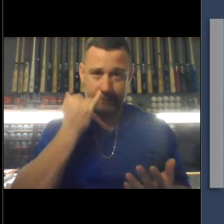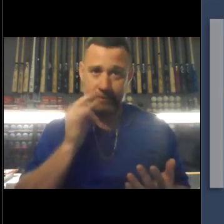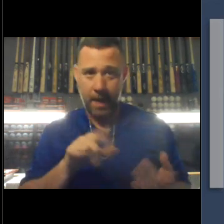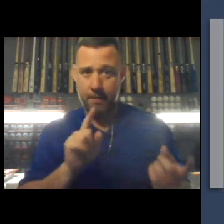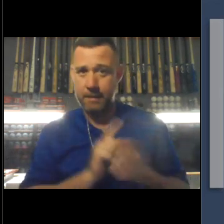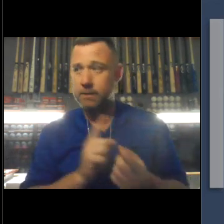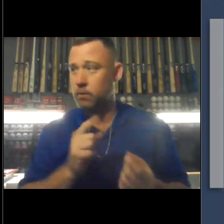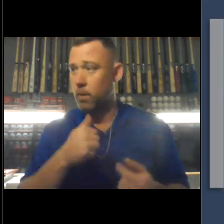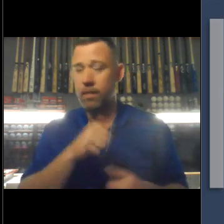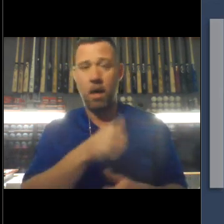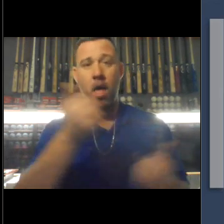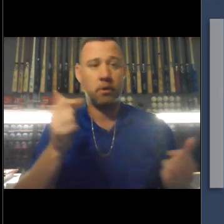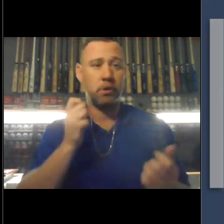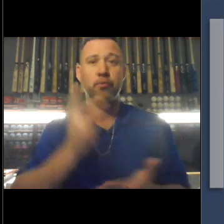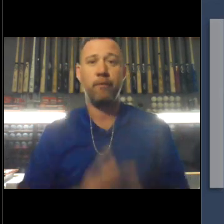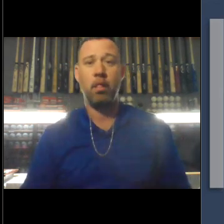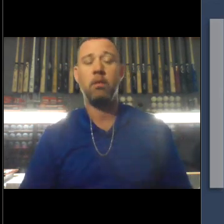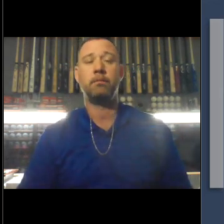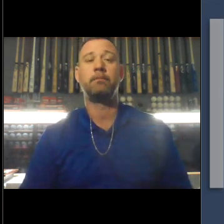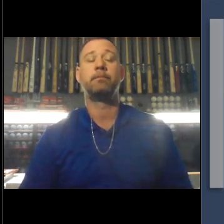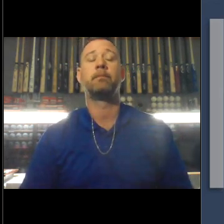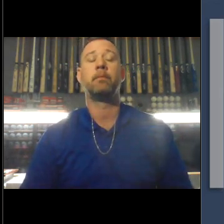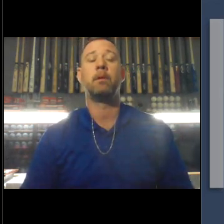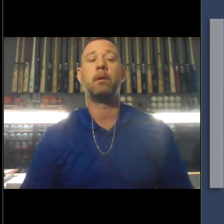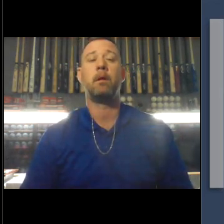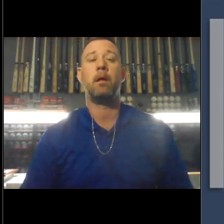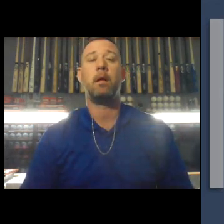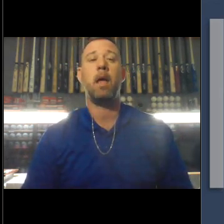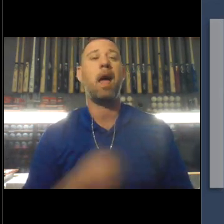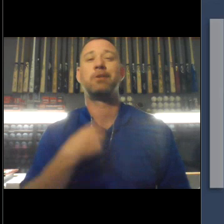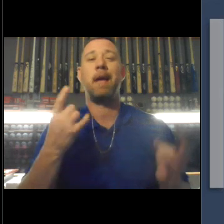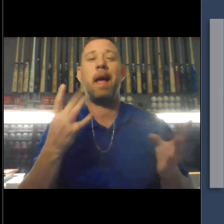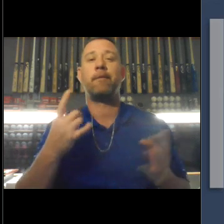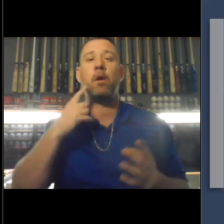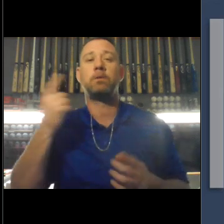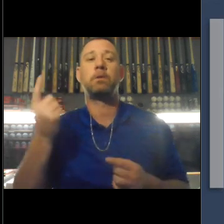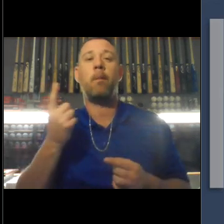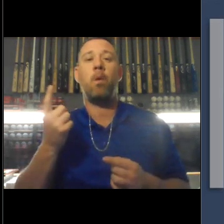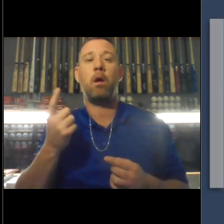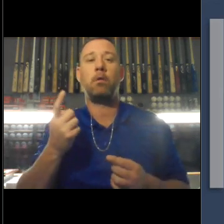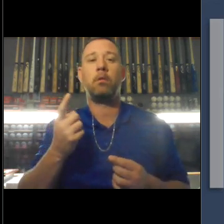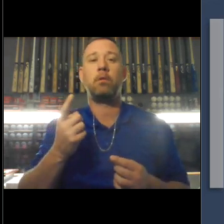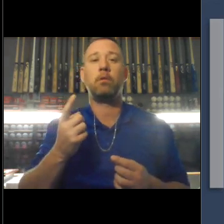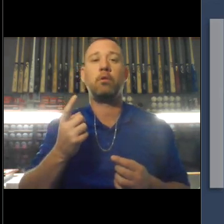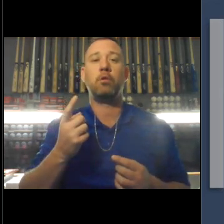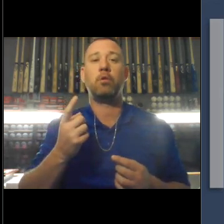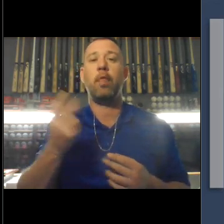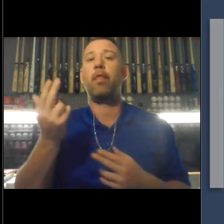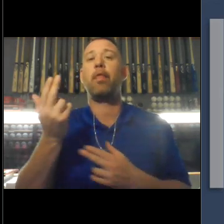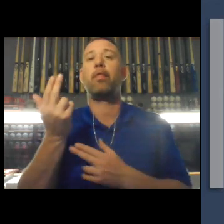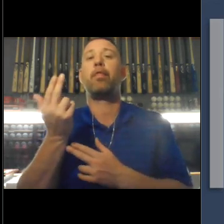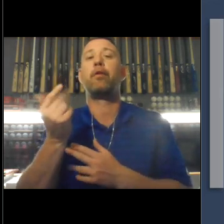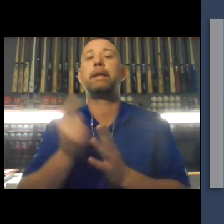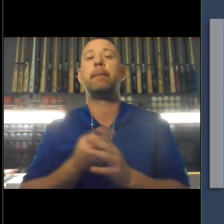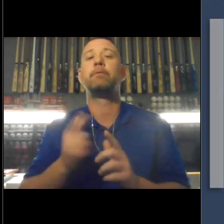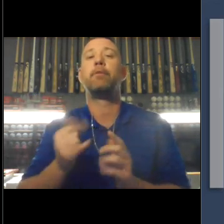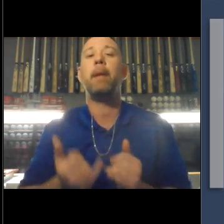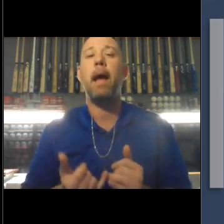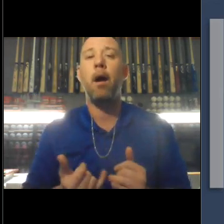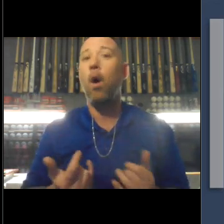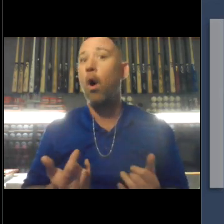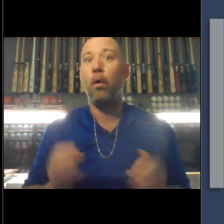others' approval as well. I just would hate for someone to 13 months from now say no one